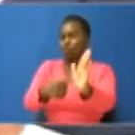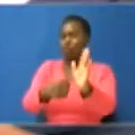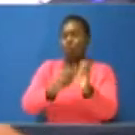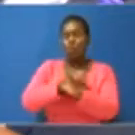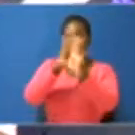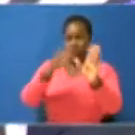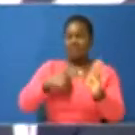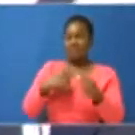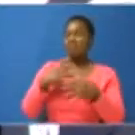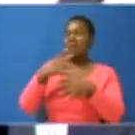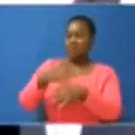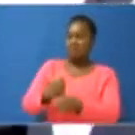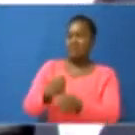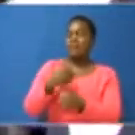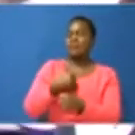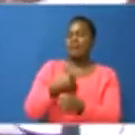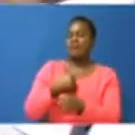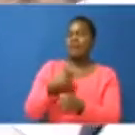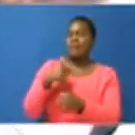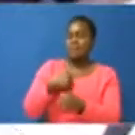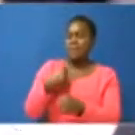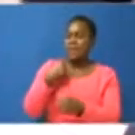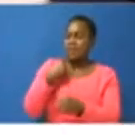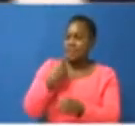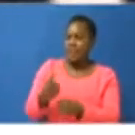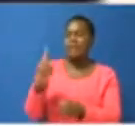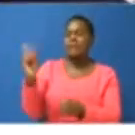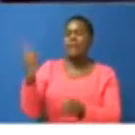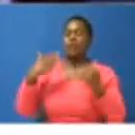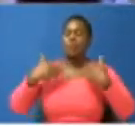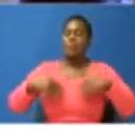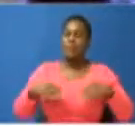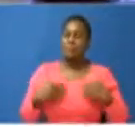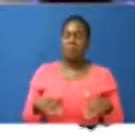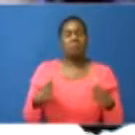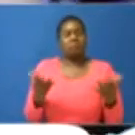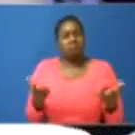and i feel confident in my convince nairobi